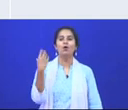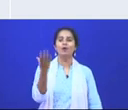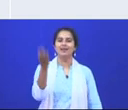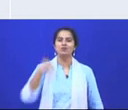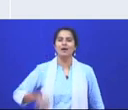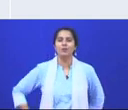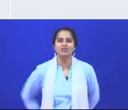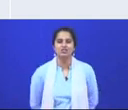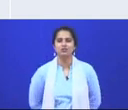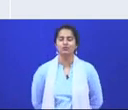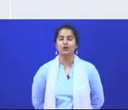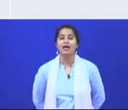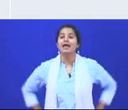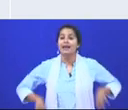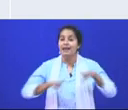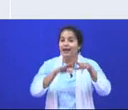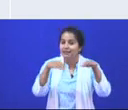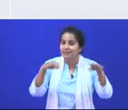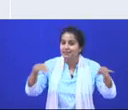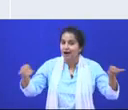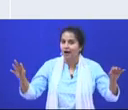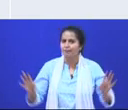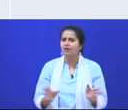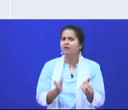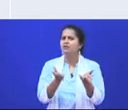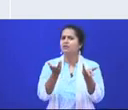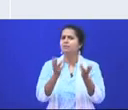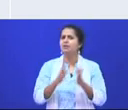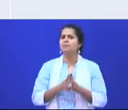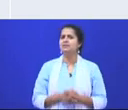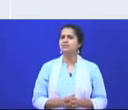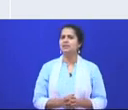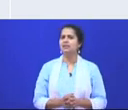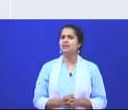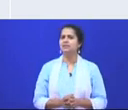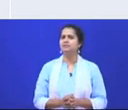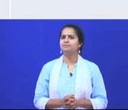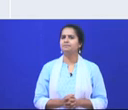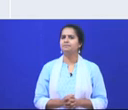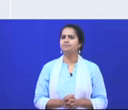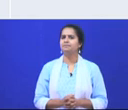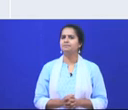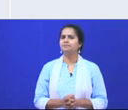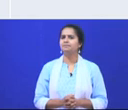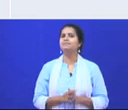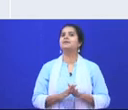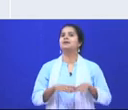Nadyam. Okay, so my question to you. Nadyam, kim kim asti?